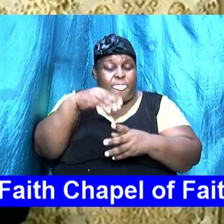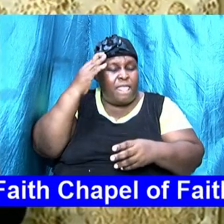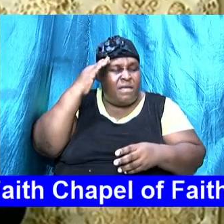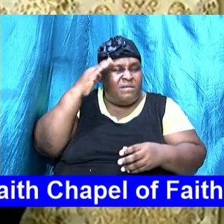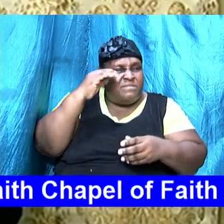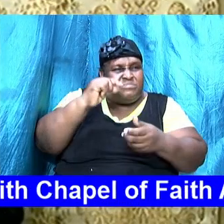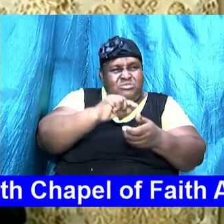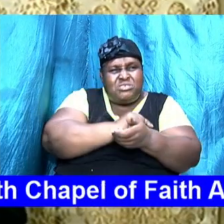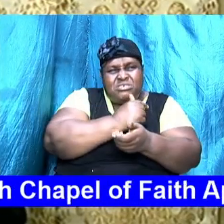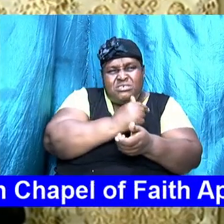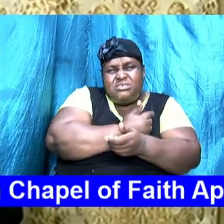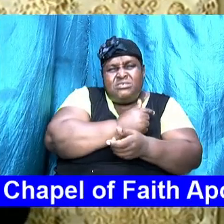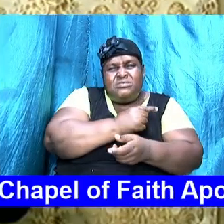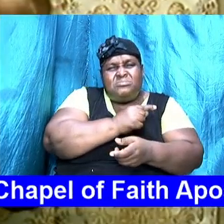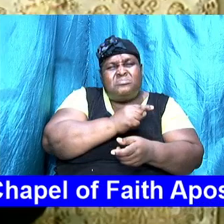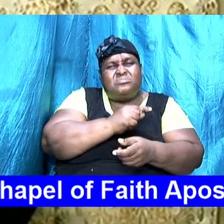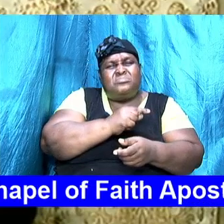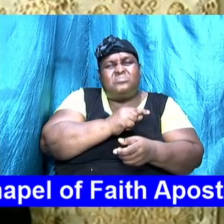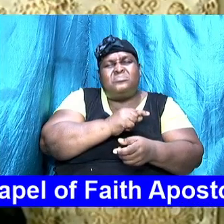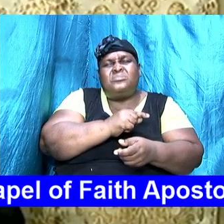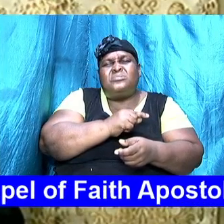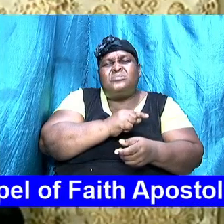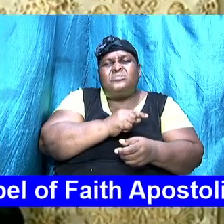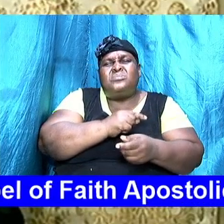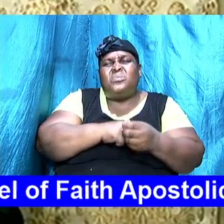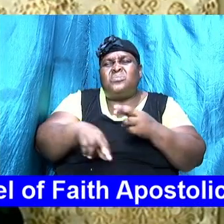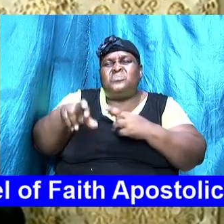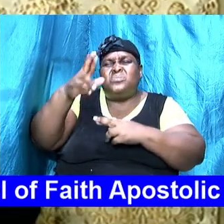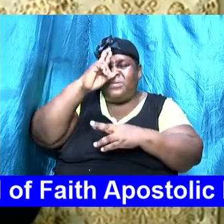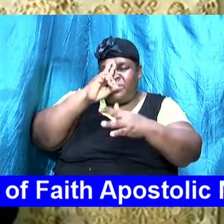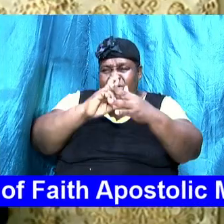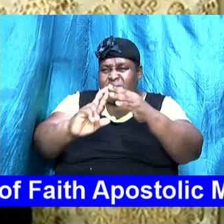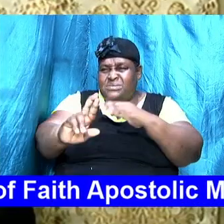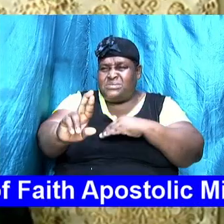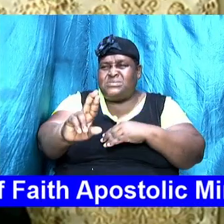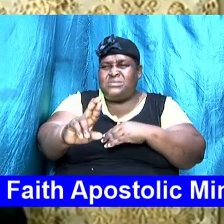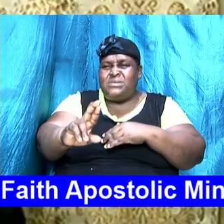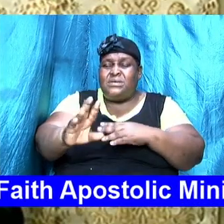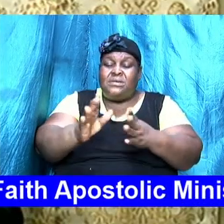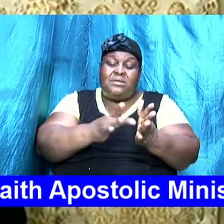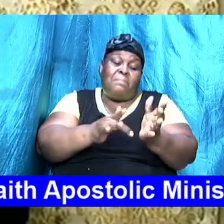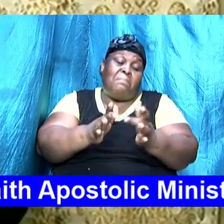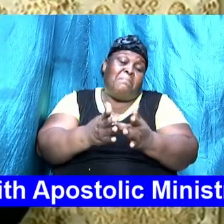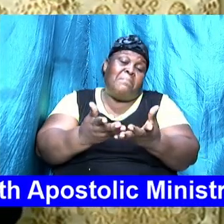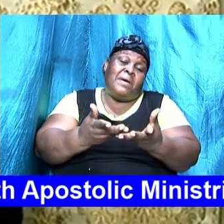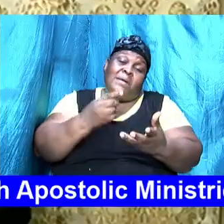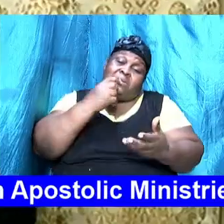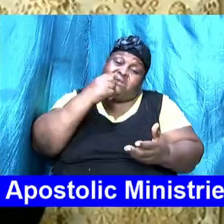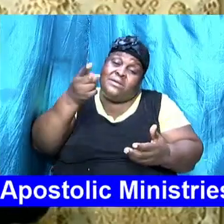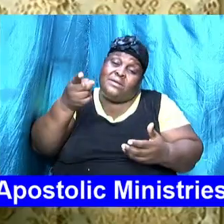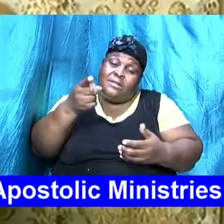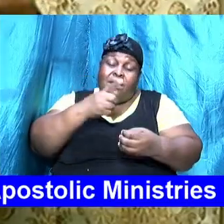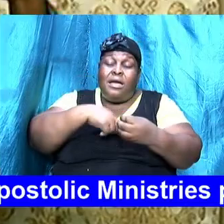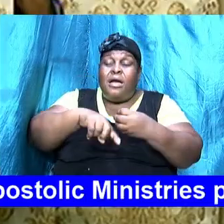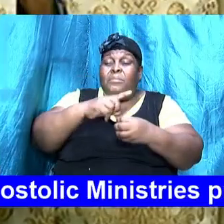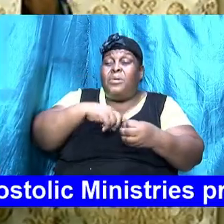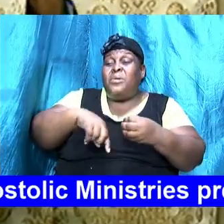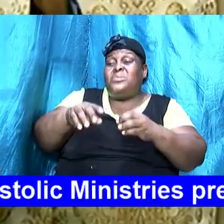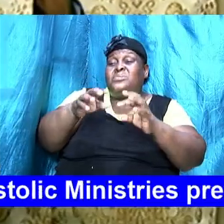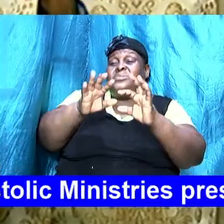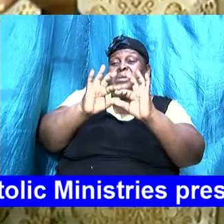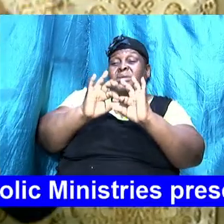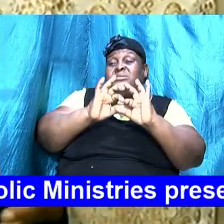right across to Revelation, the Bible speaks about relationships and the Bible talks about marriage and the Bible looks at it